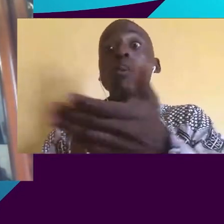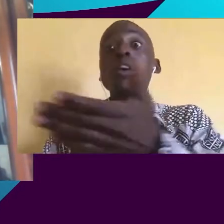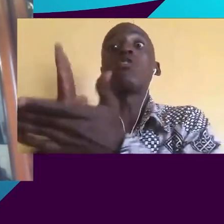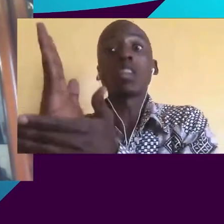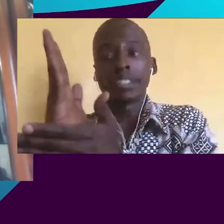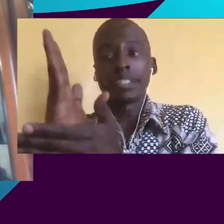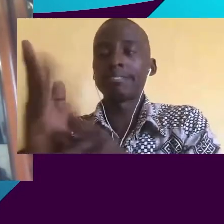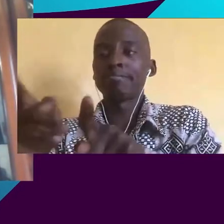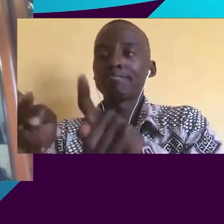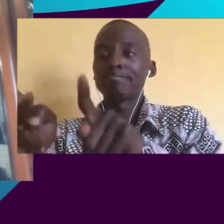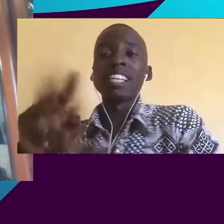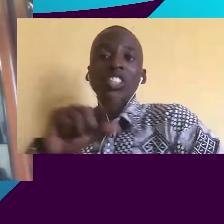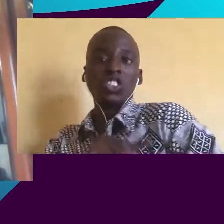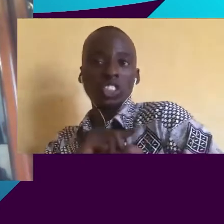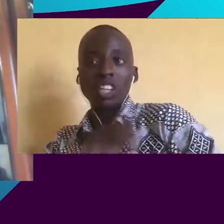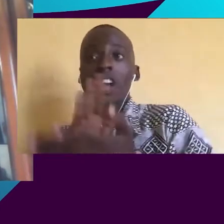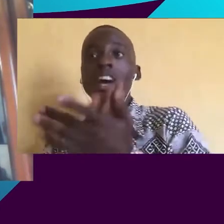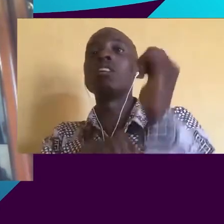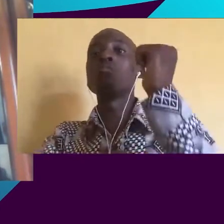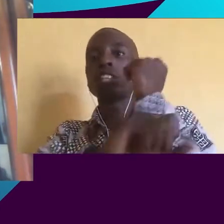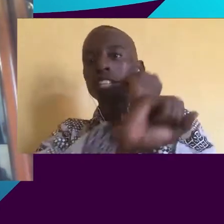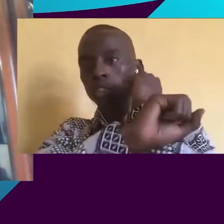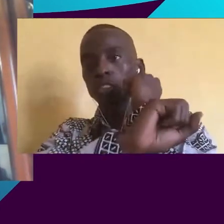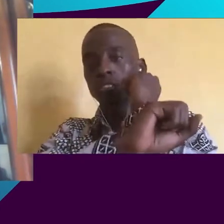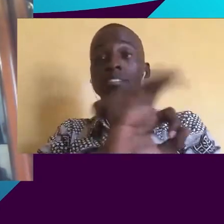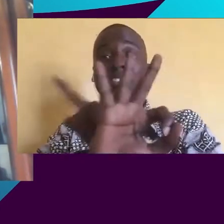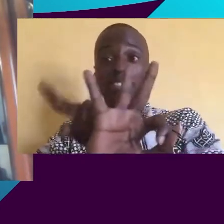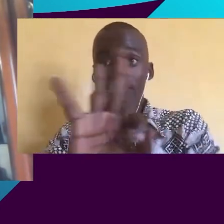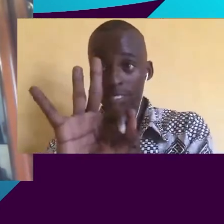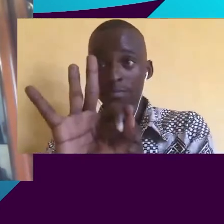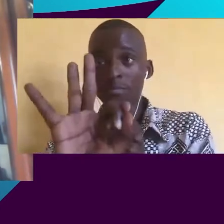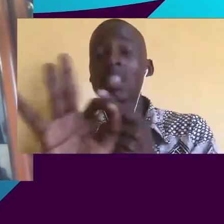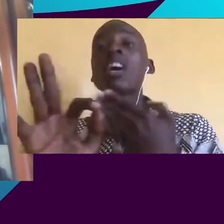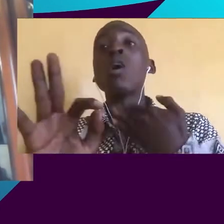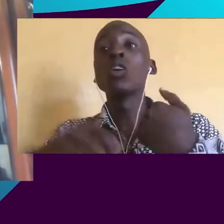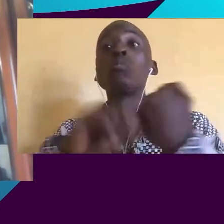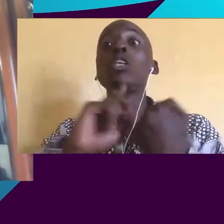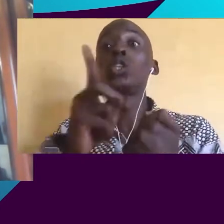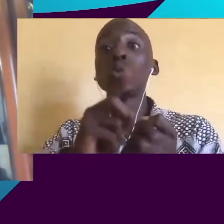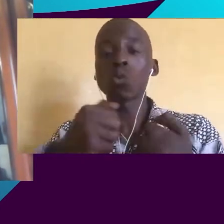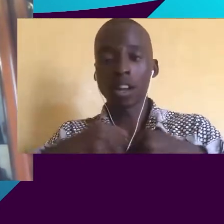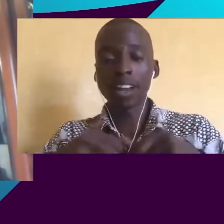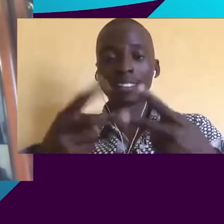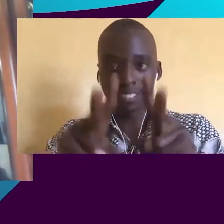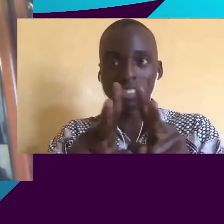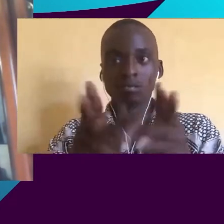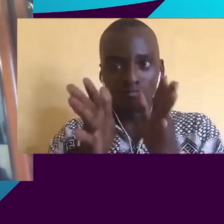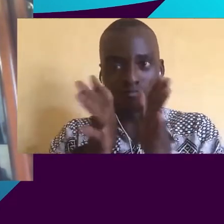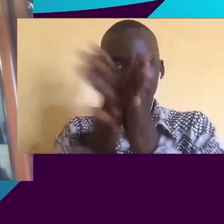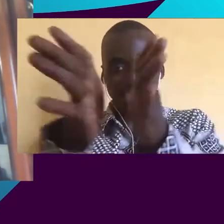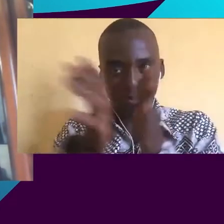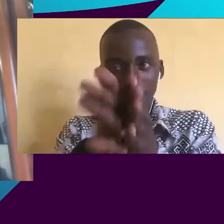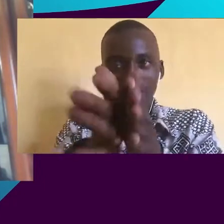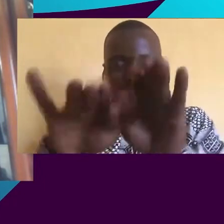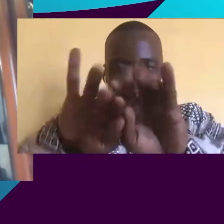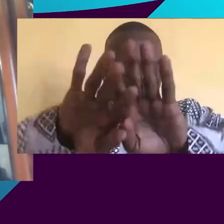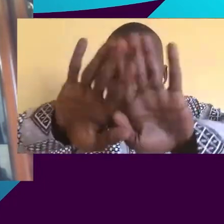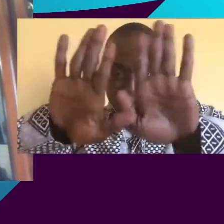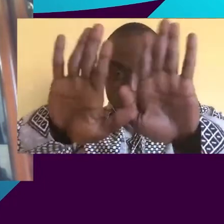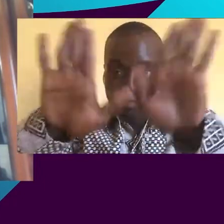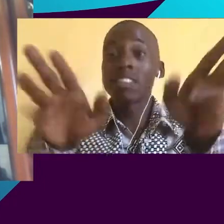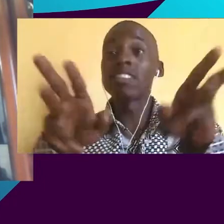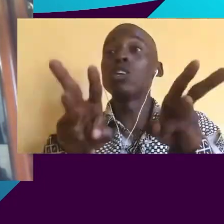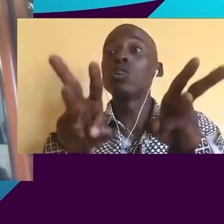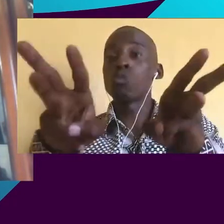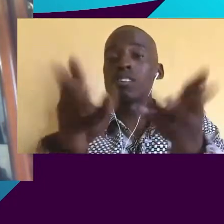issues of protection. So I wanted to try to make sure that I'm going to kind of package this in a way that brings out first and